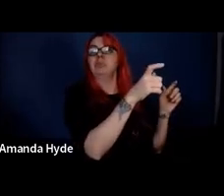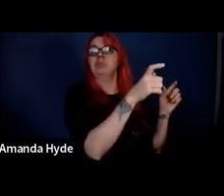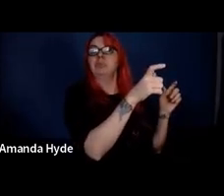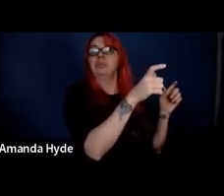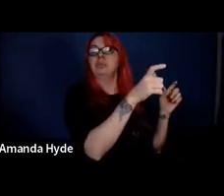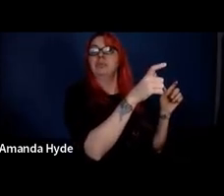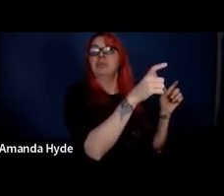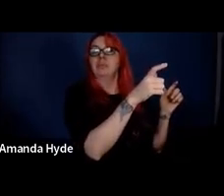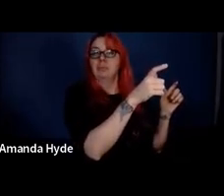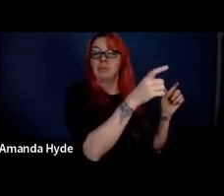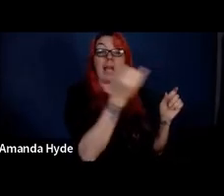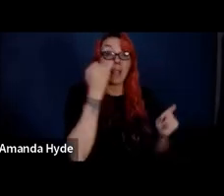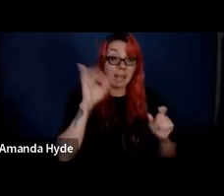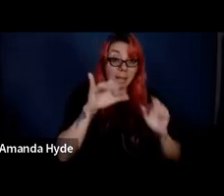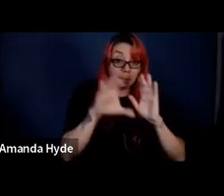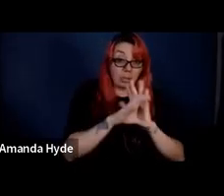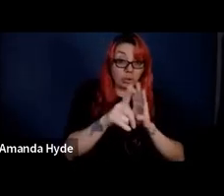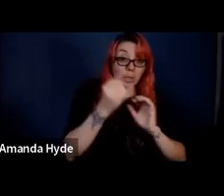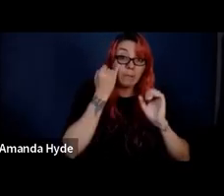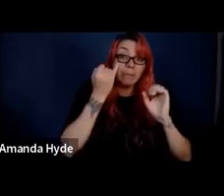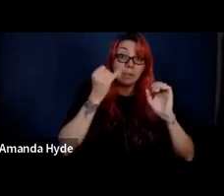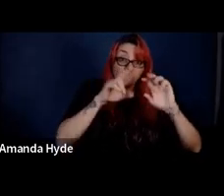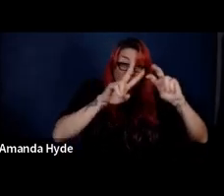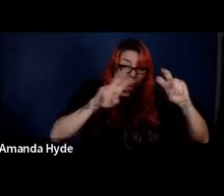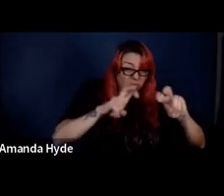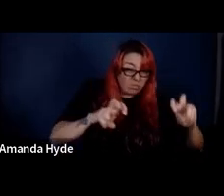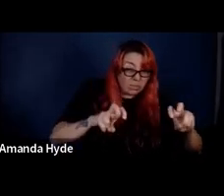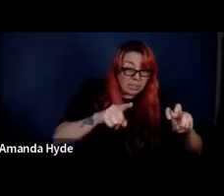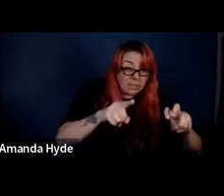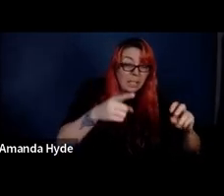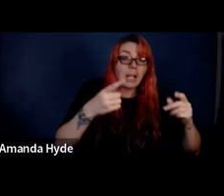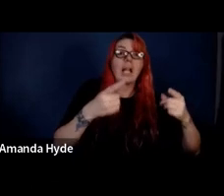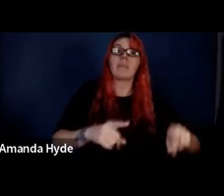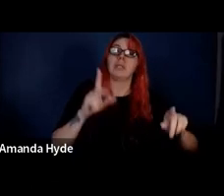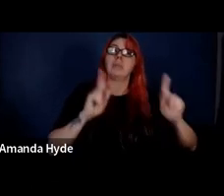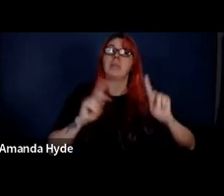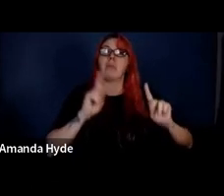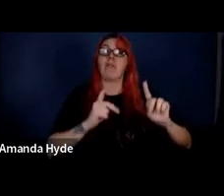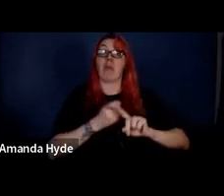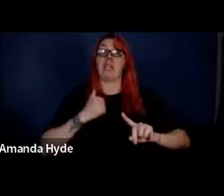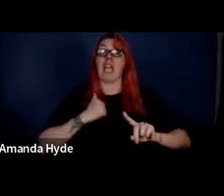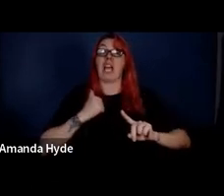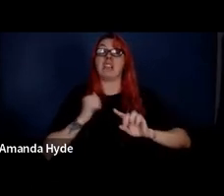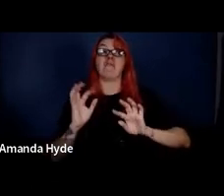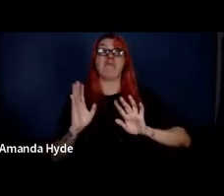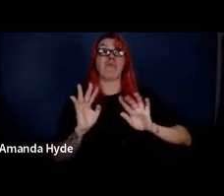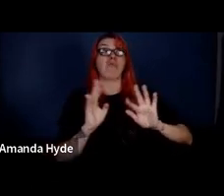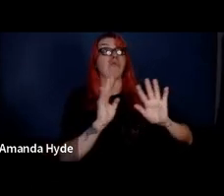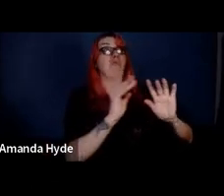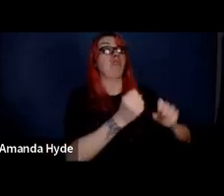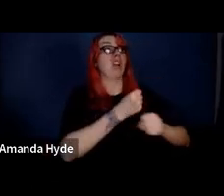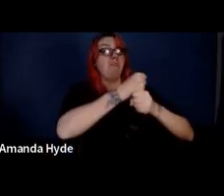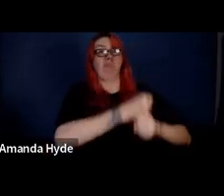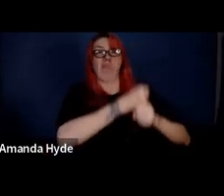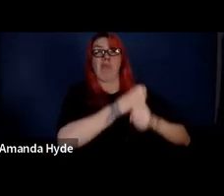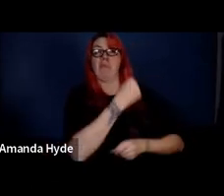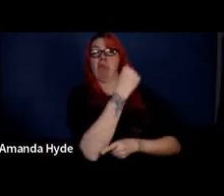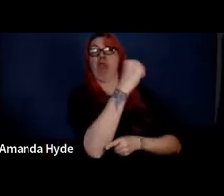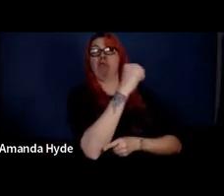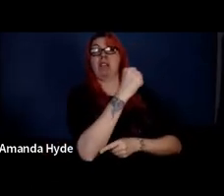white," right? And because part of why even the continuous journey law was put in place was whenever there was